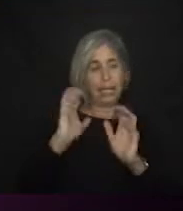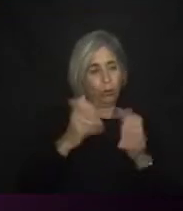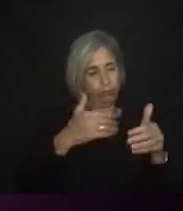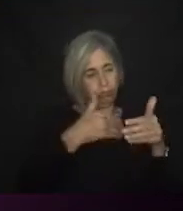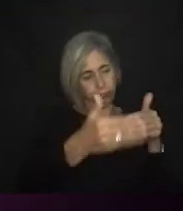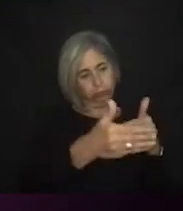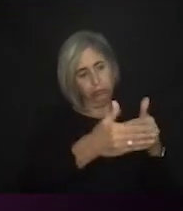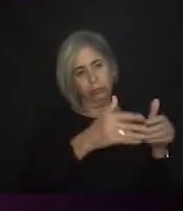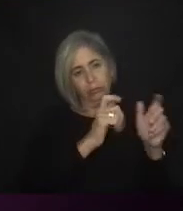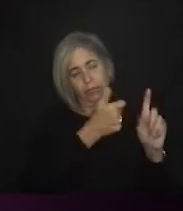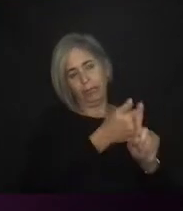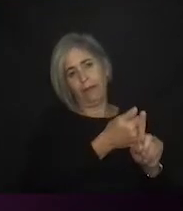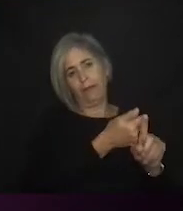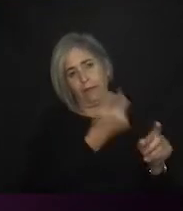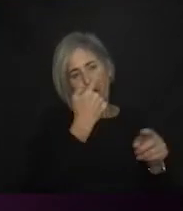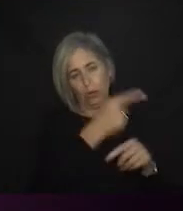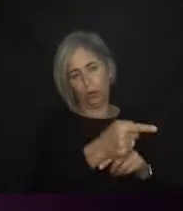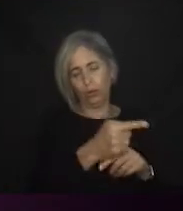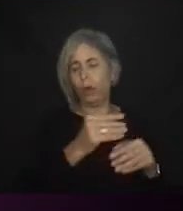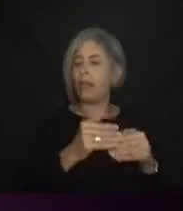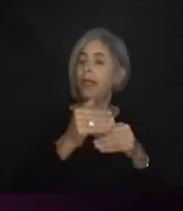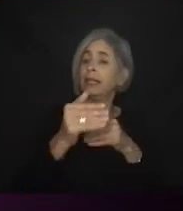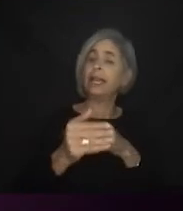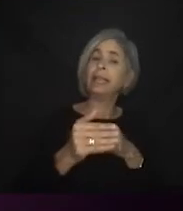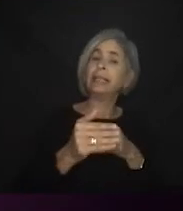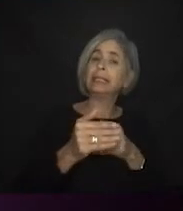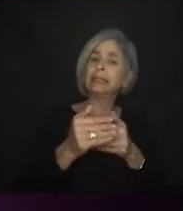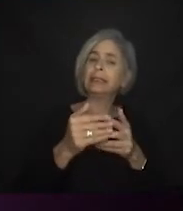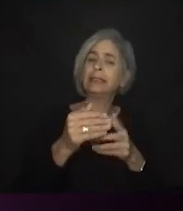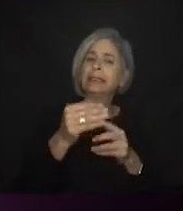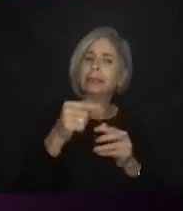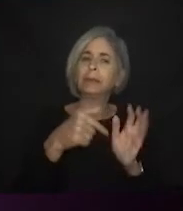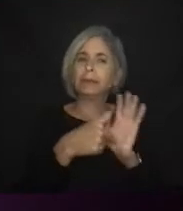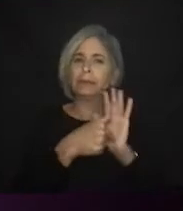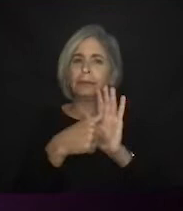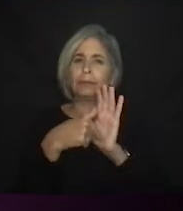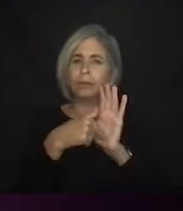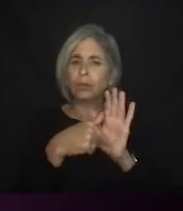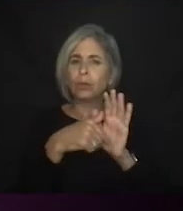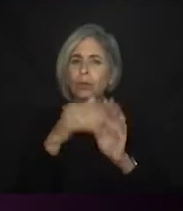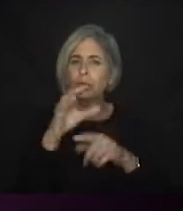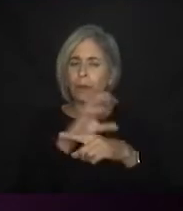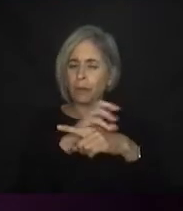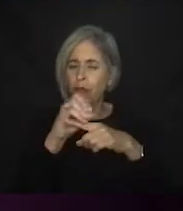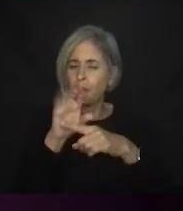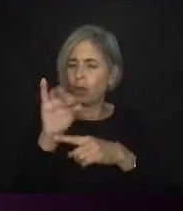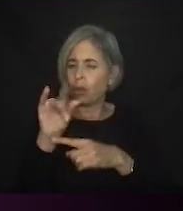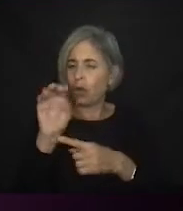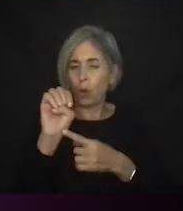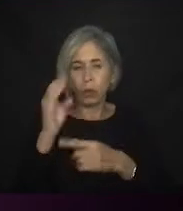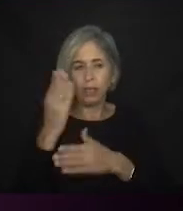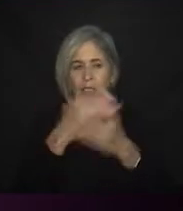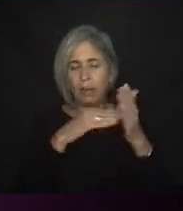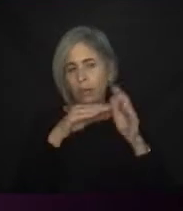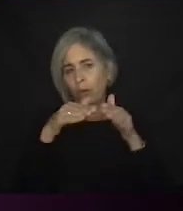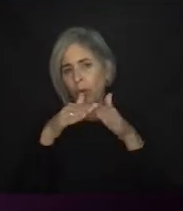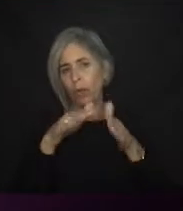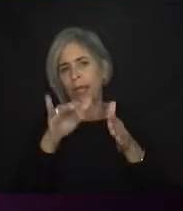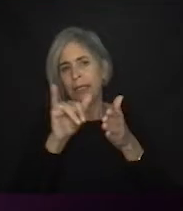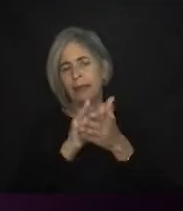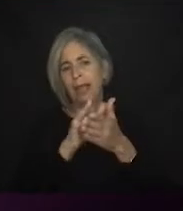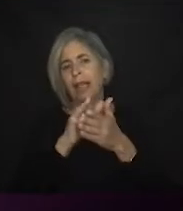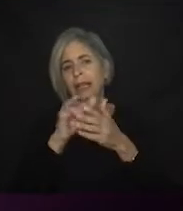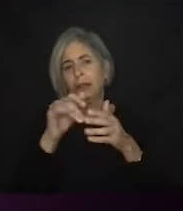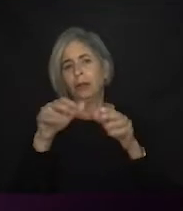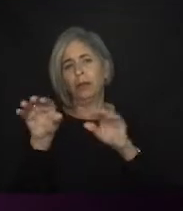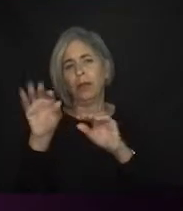will handle the rest. So next I'm going to show some small snippets of code and kind of go over some of the ways that Framer Motion makes